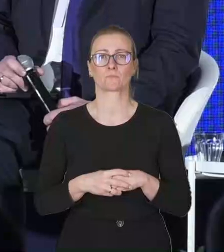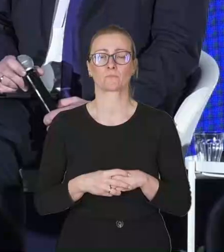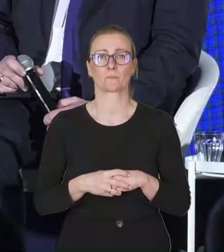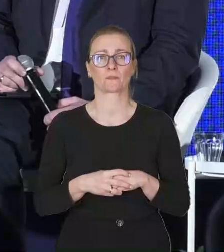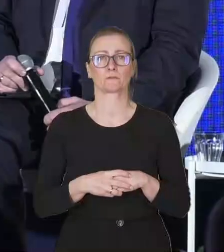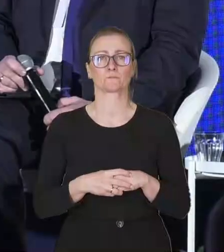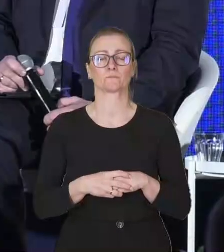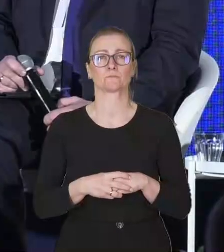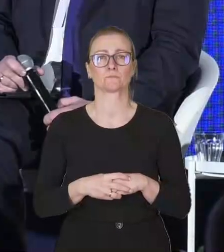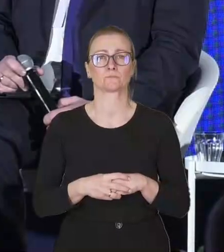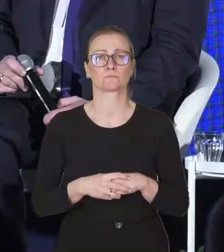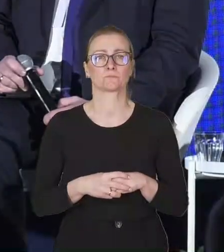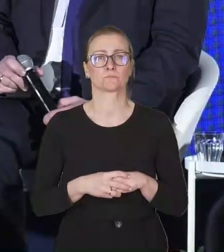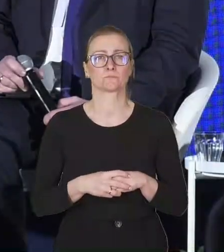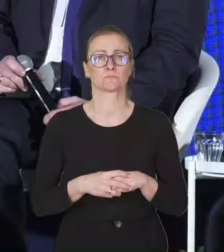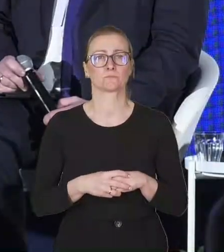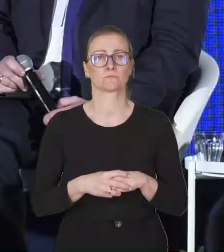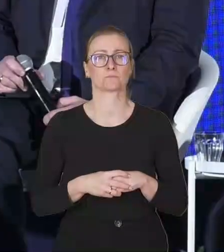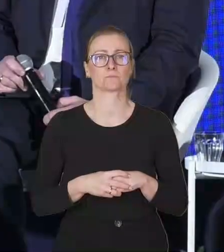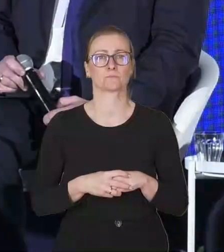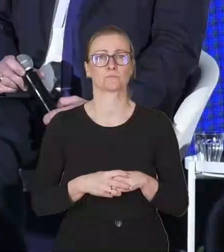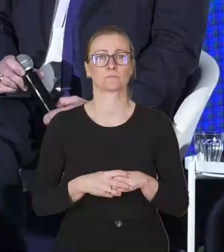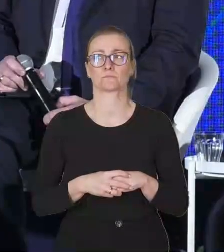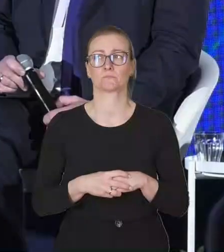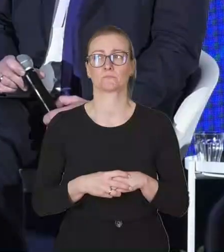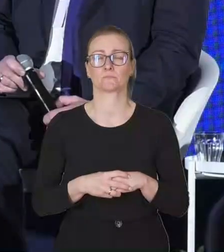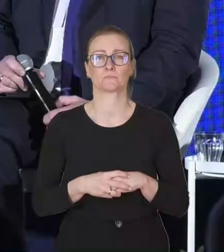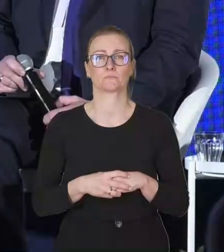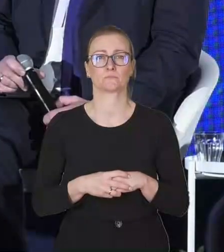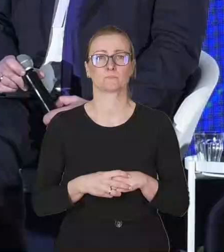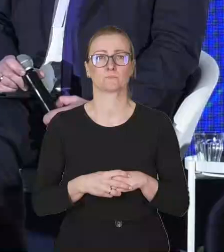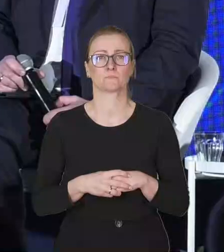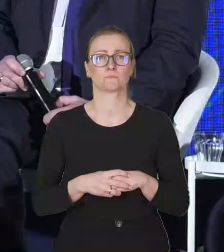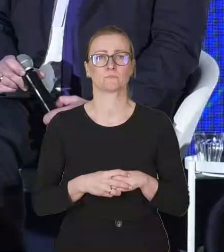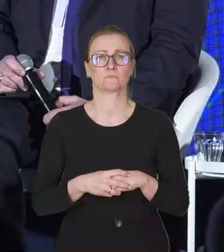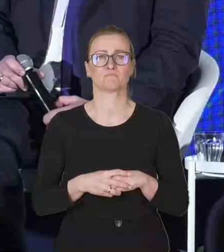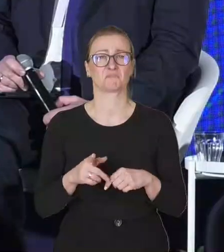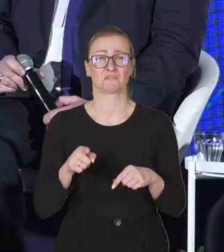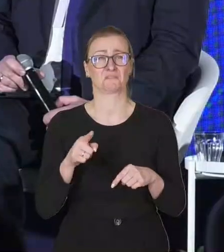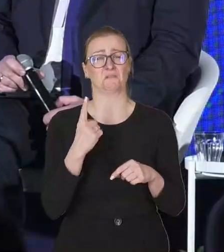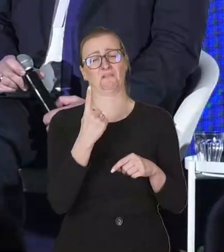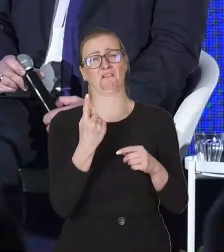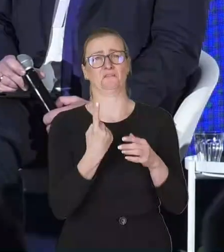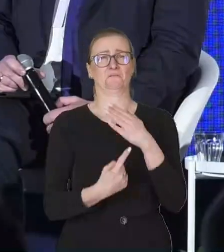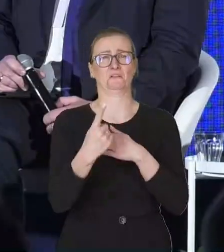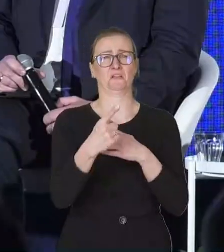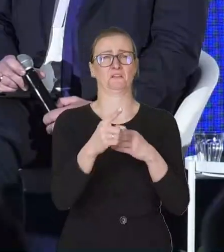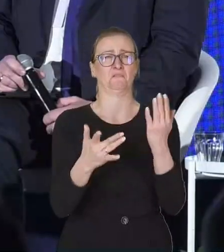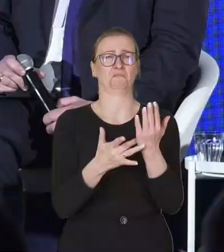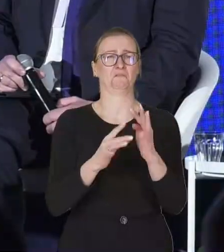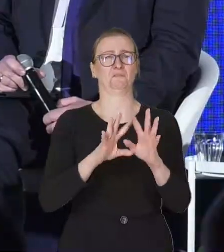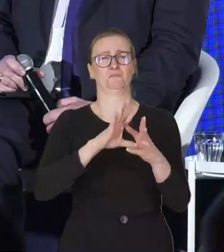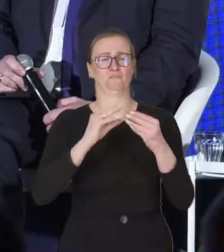least shorten the COVID. So in that case, it's a bottom-up process. But I have,